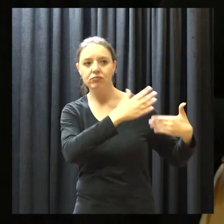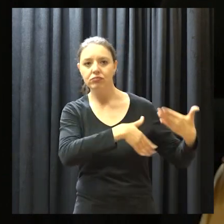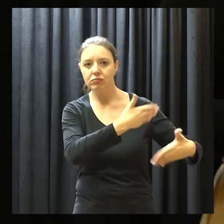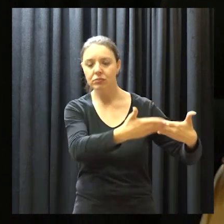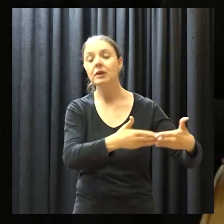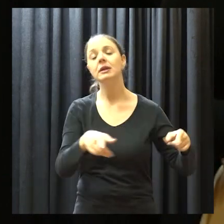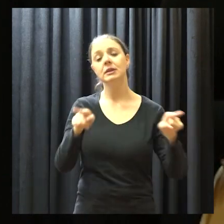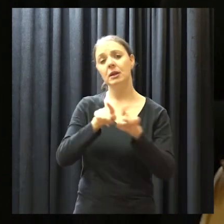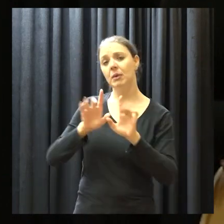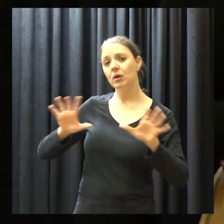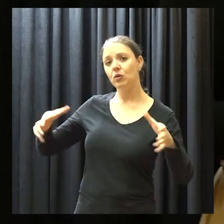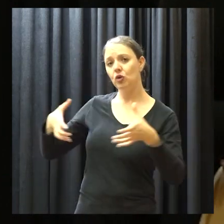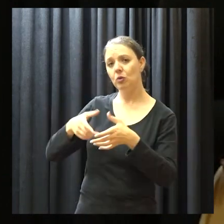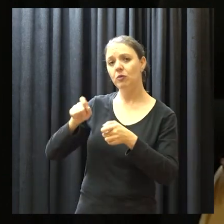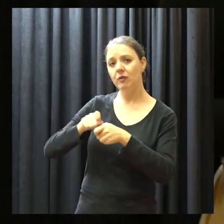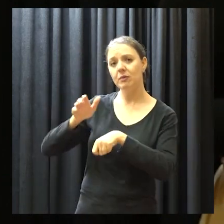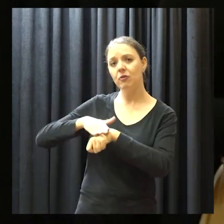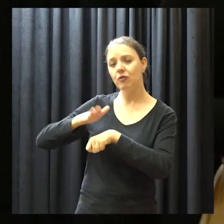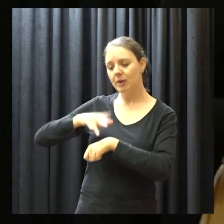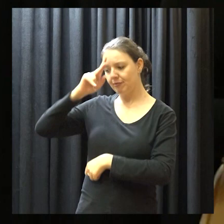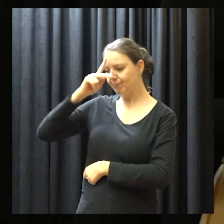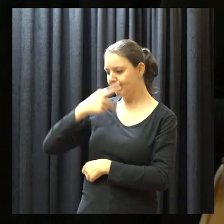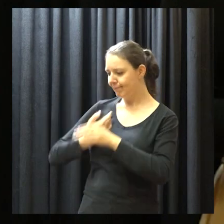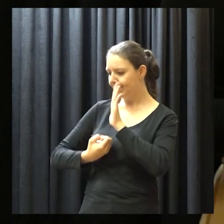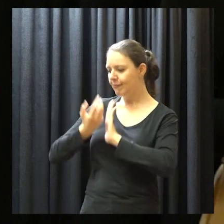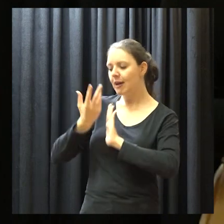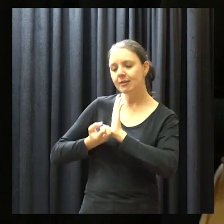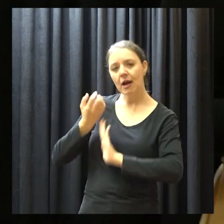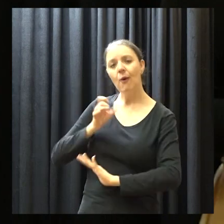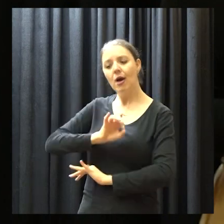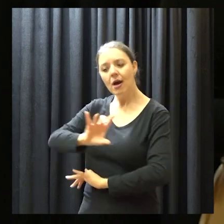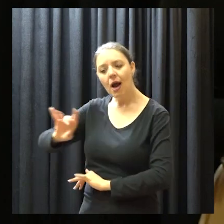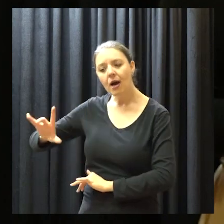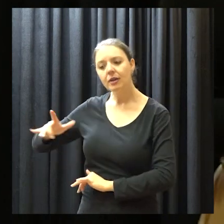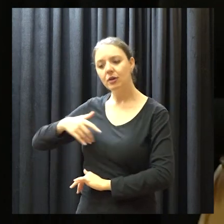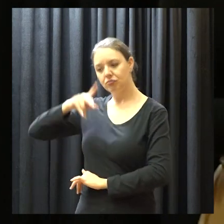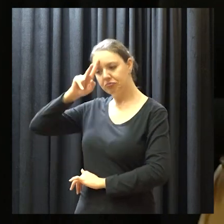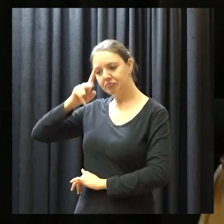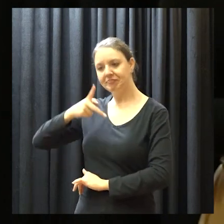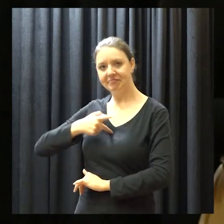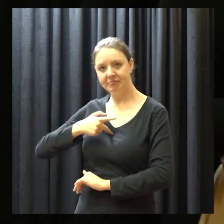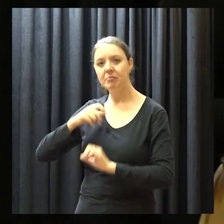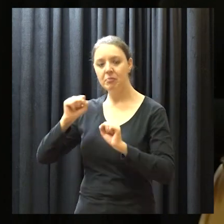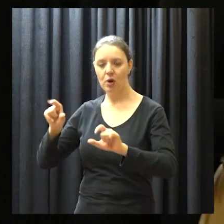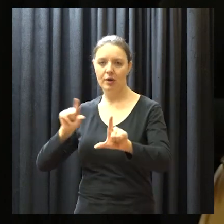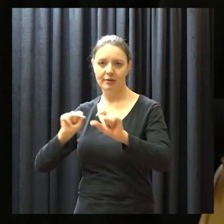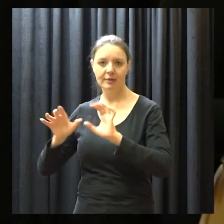também realiza movimentos de improviso, no qual cada um produz seu próprio movimento.